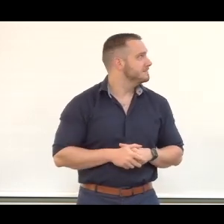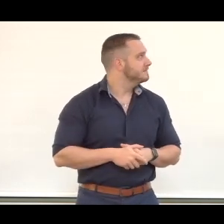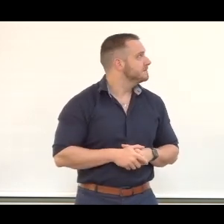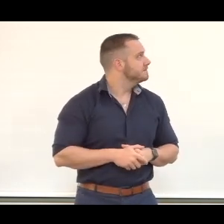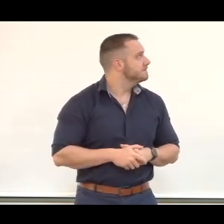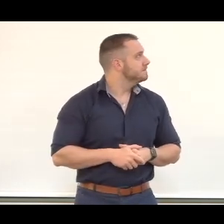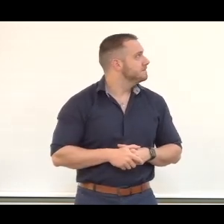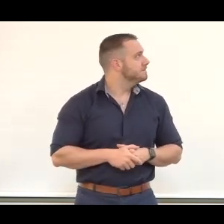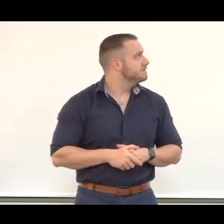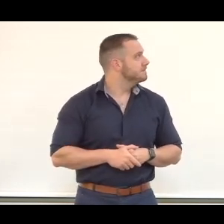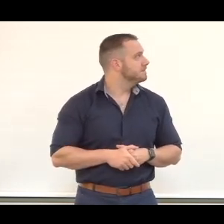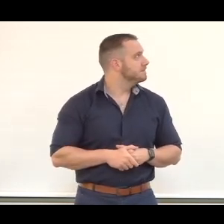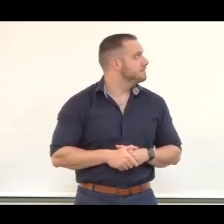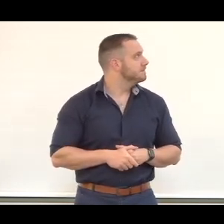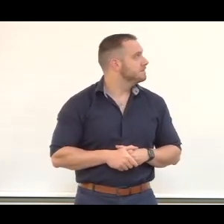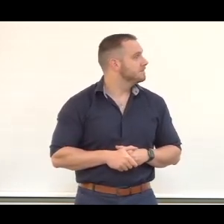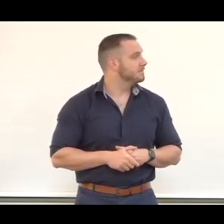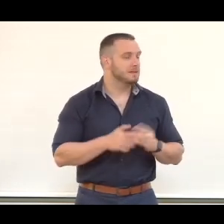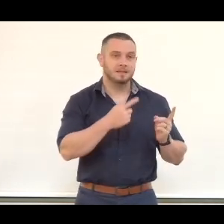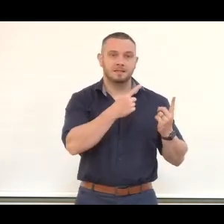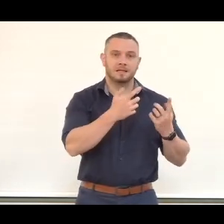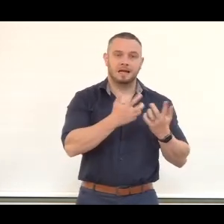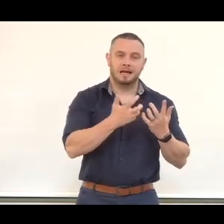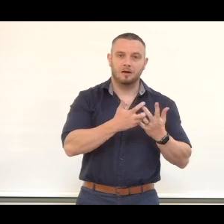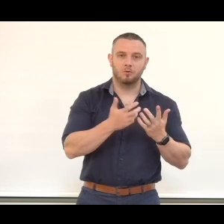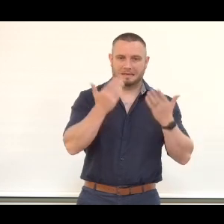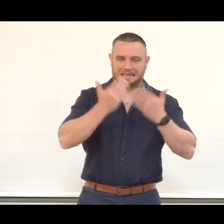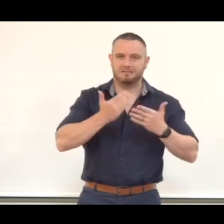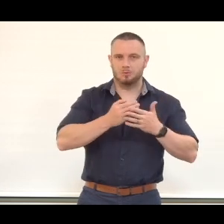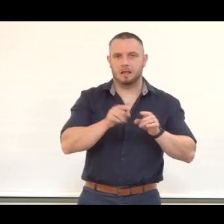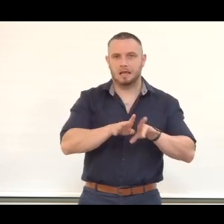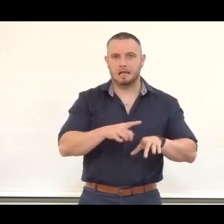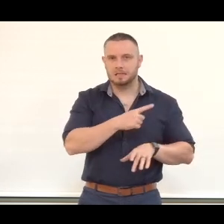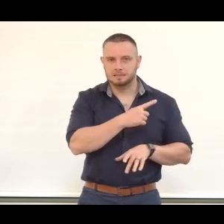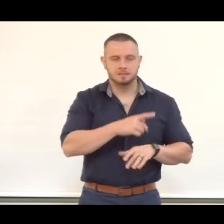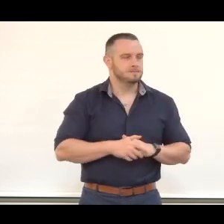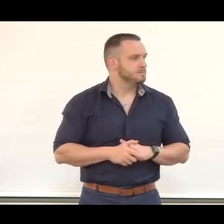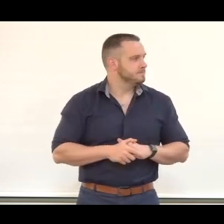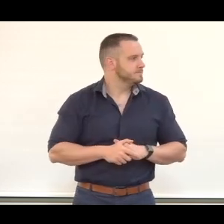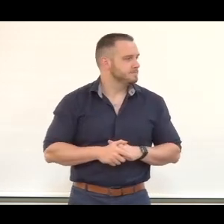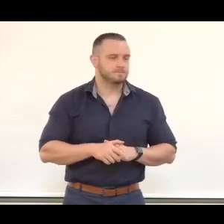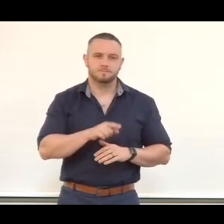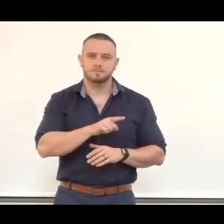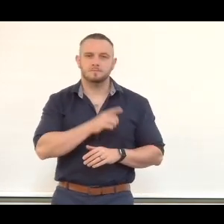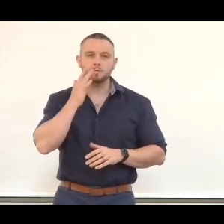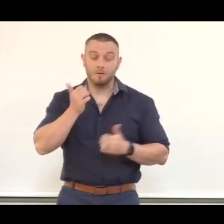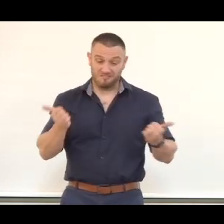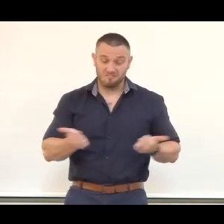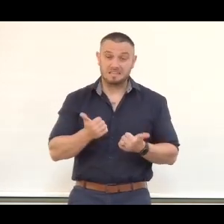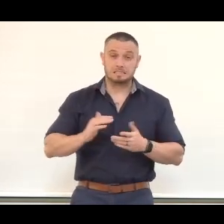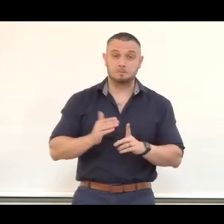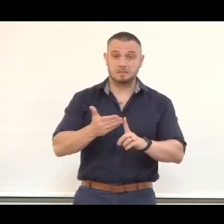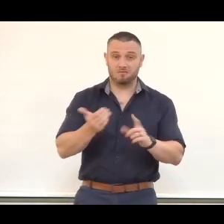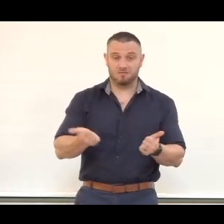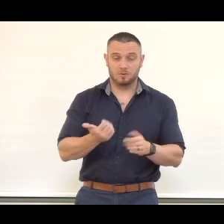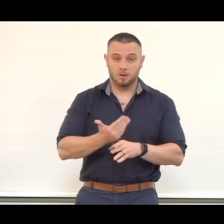And of course, this is how our evenings look like. Then these are like the debriefs